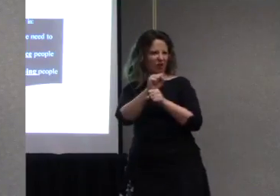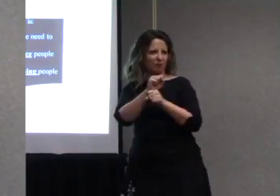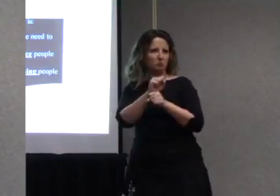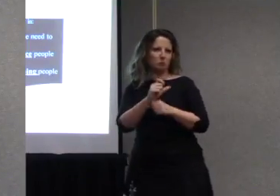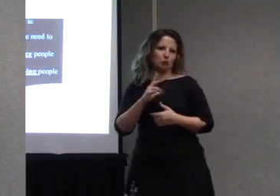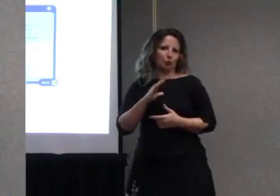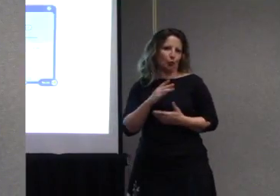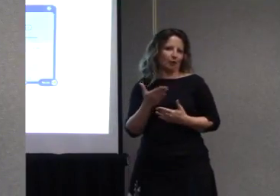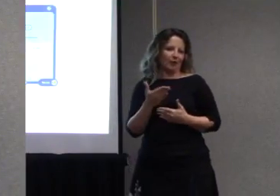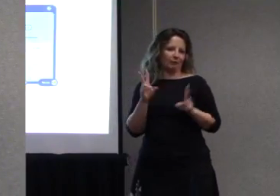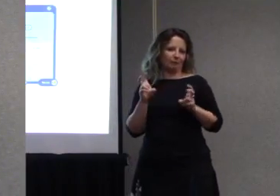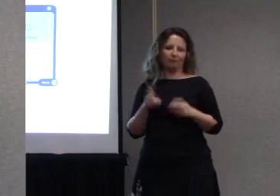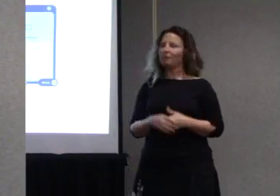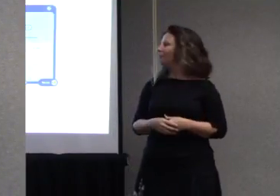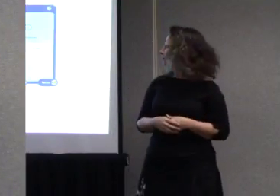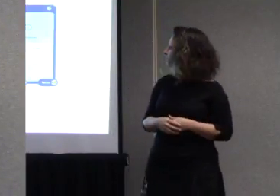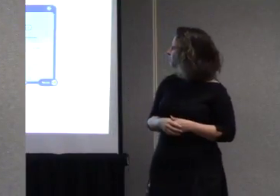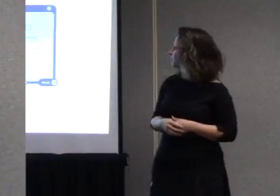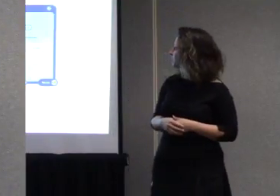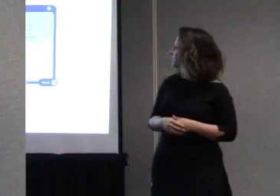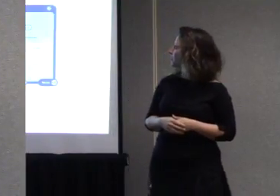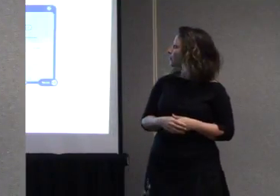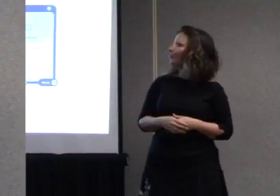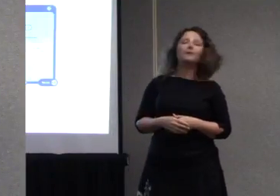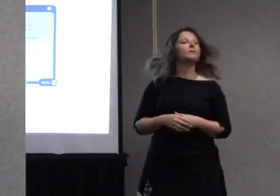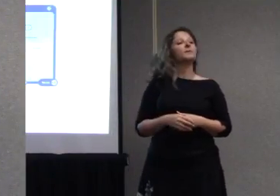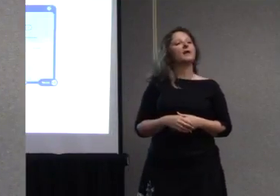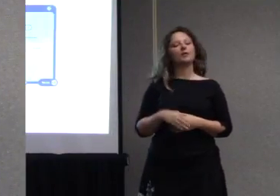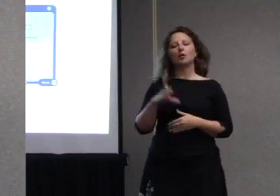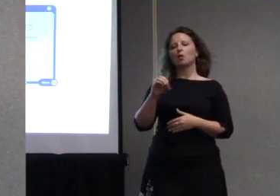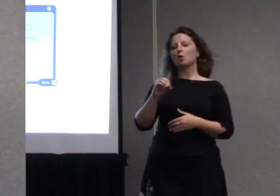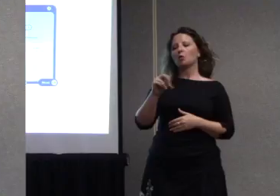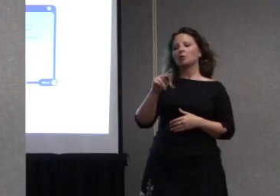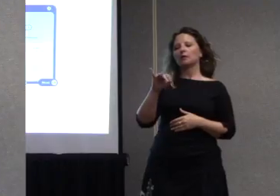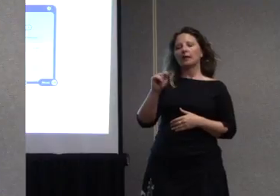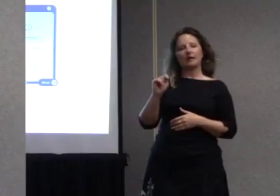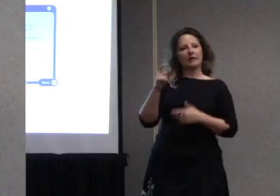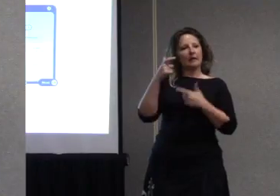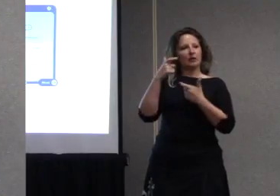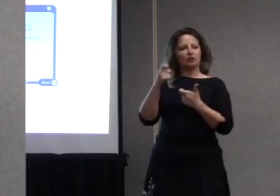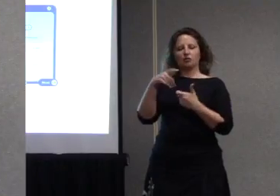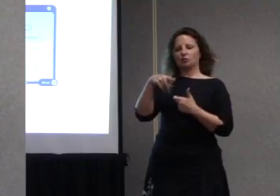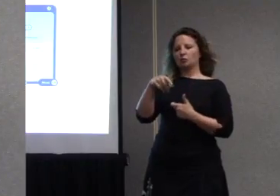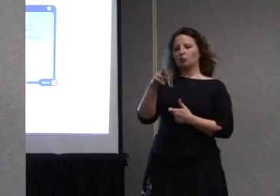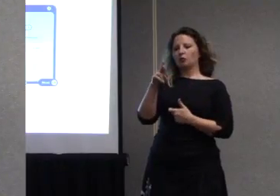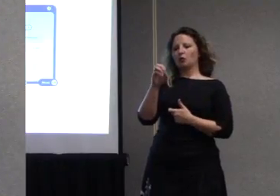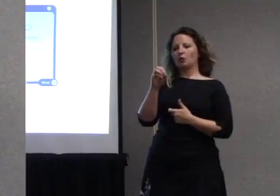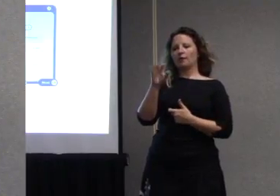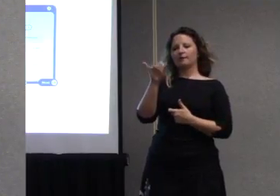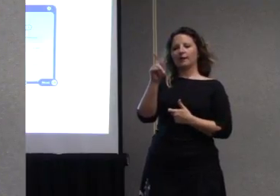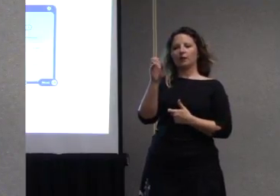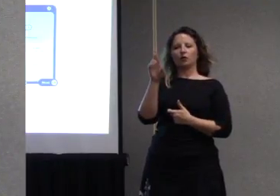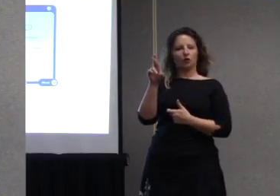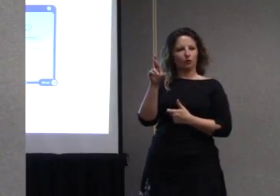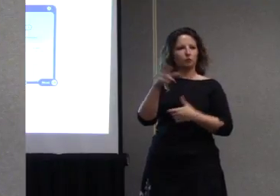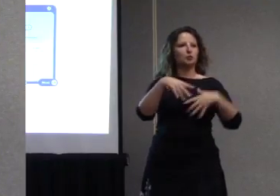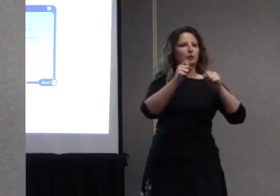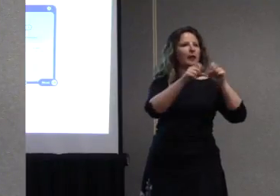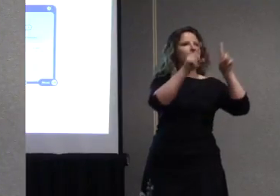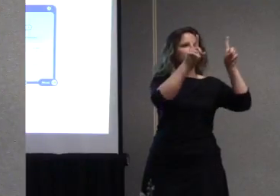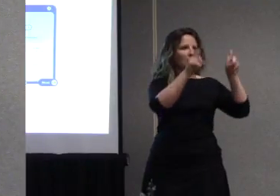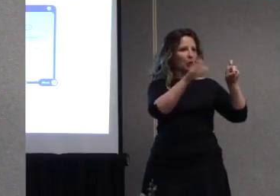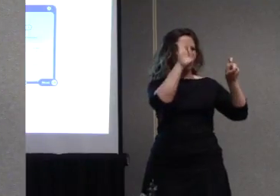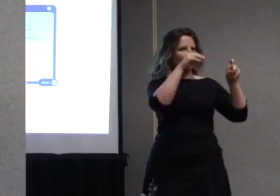to do that job. Kind of cool stuff. And the ONET Interest Profiler, after you take